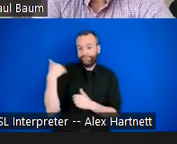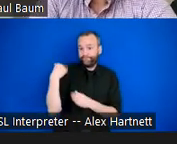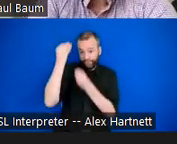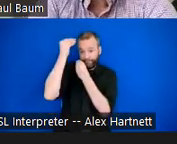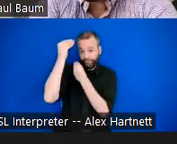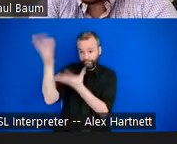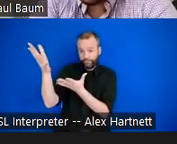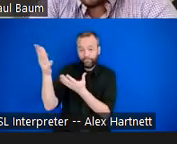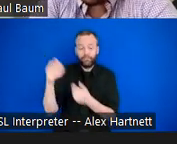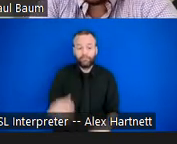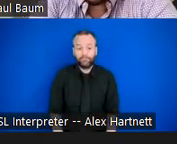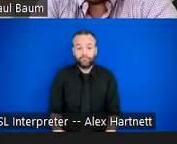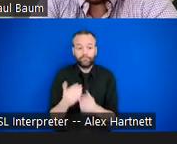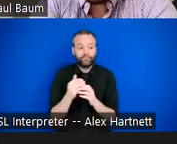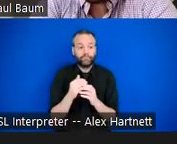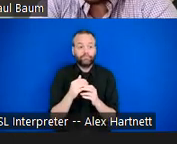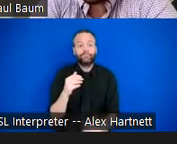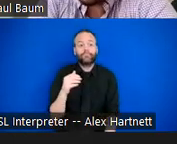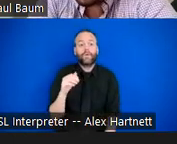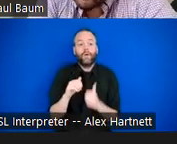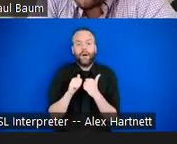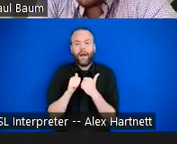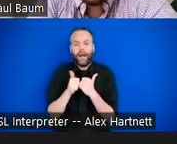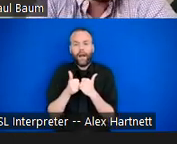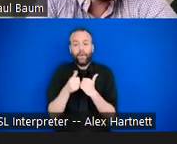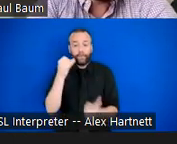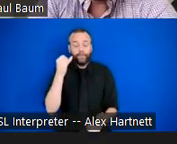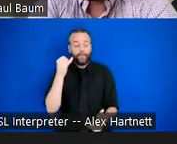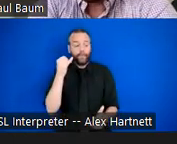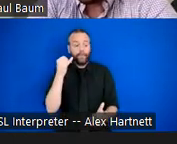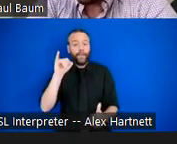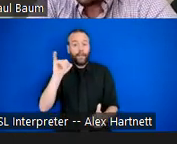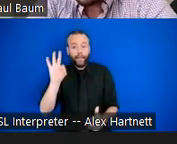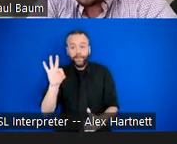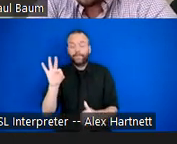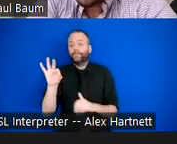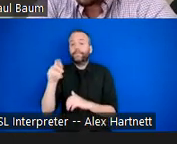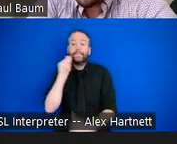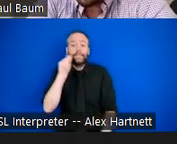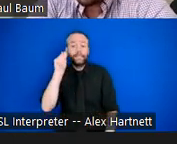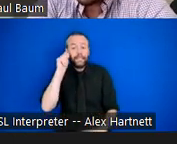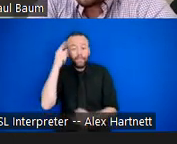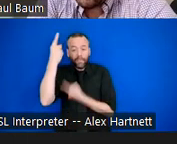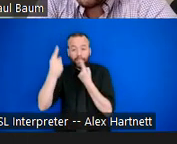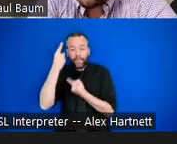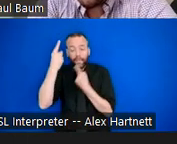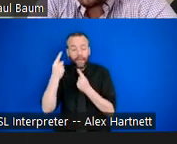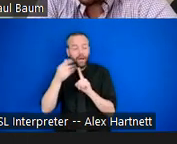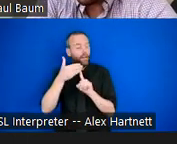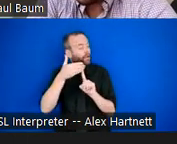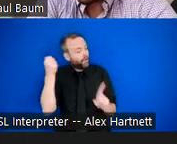Examples of effective mental health interventions. As I shared, Yale University has one, a